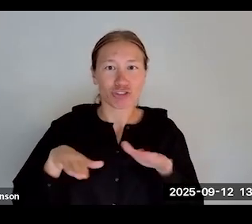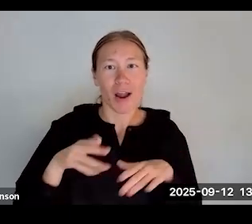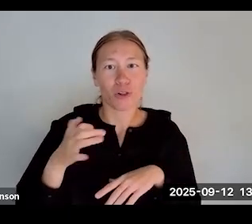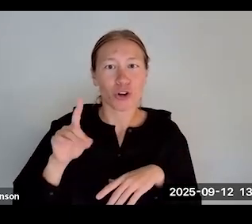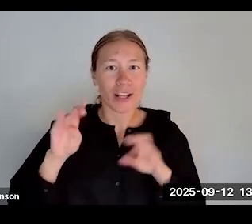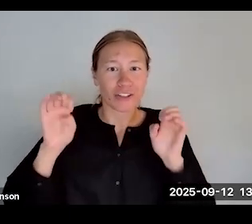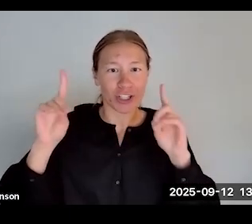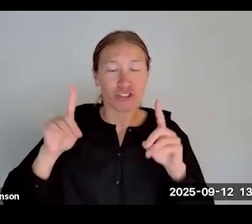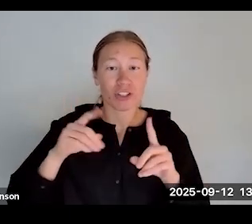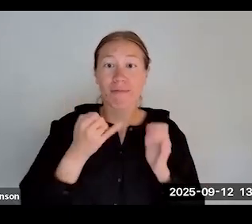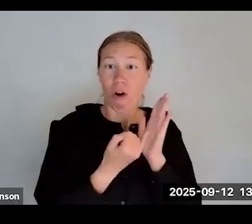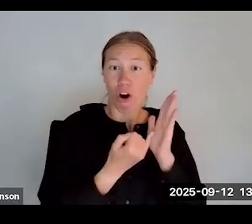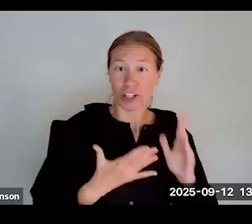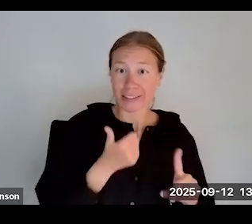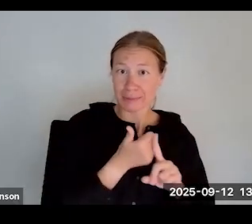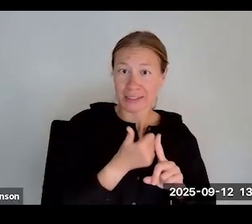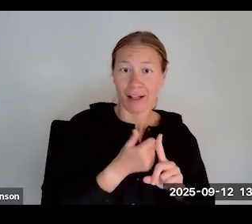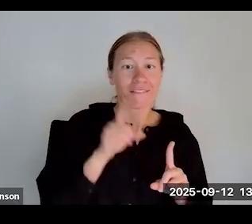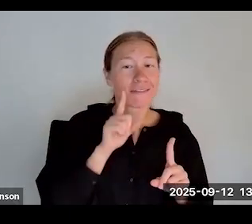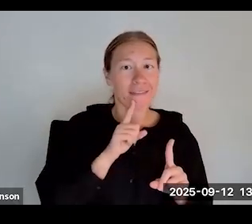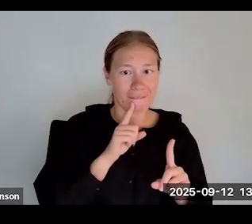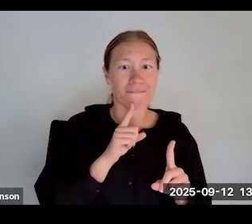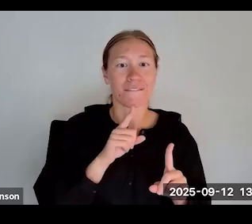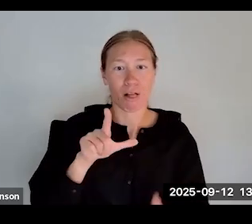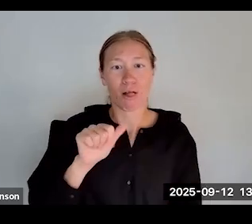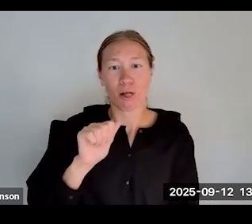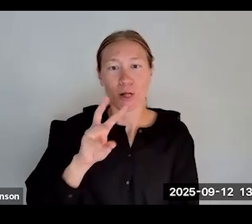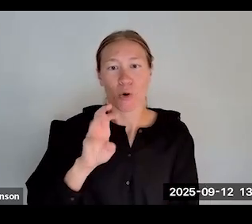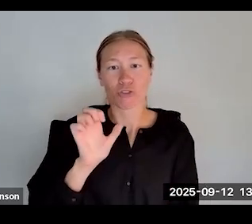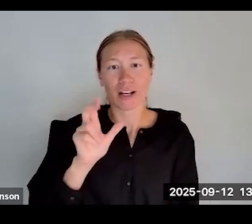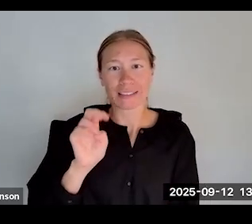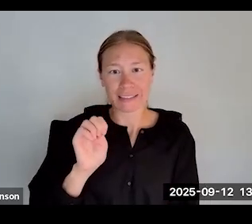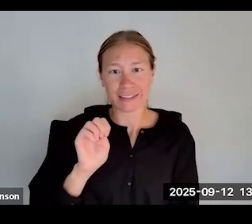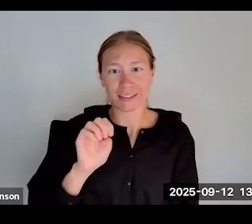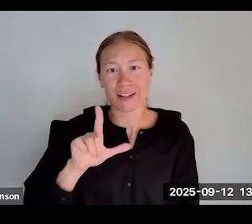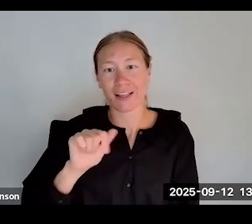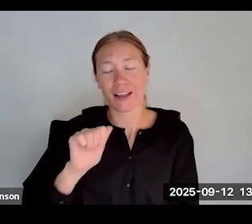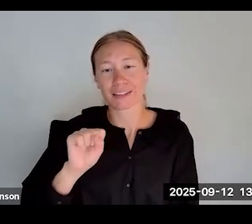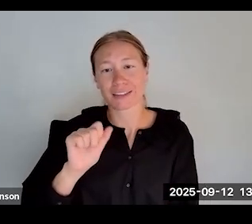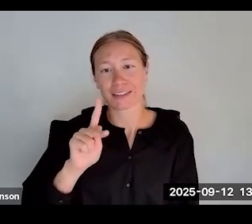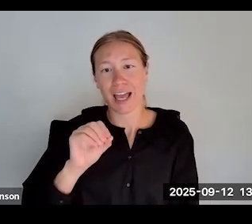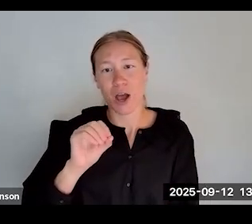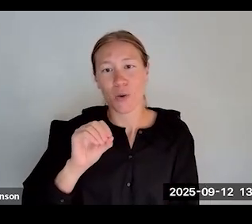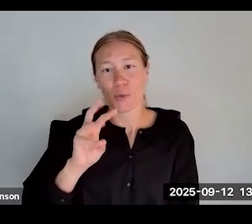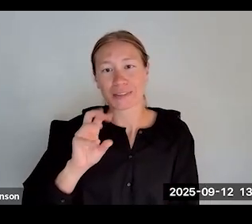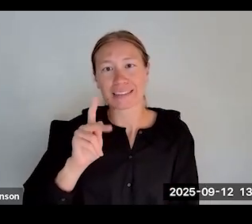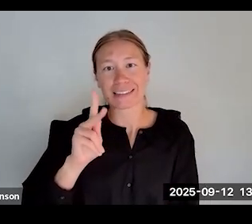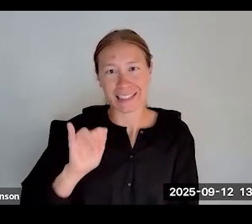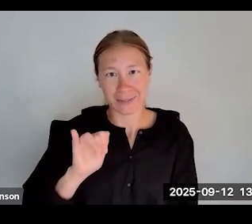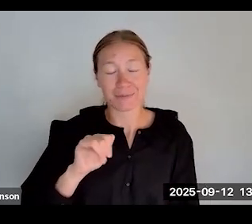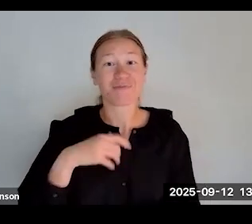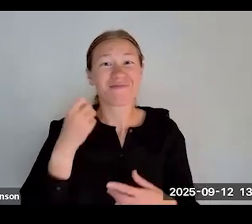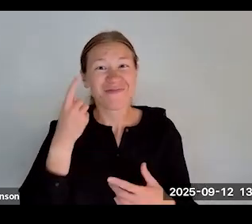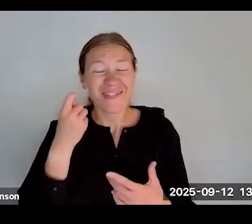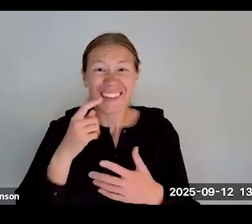named Lawrence Laskowski, and this book is designed for all babies. Each page has a colorful illustration of a